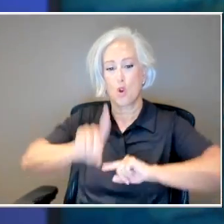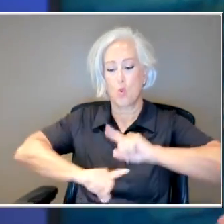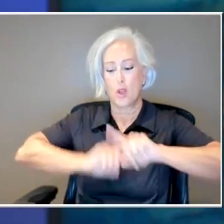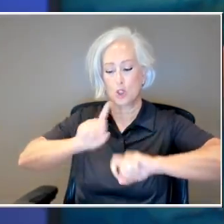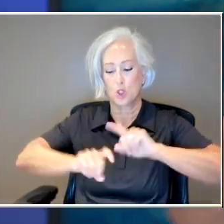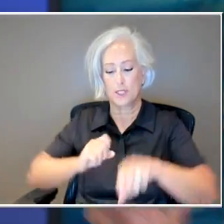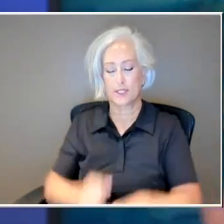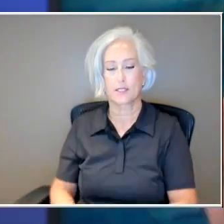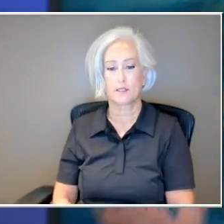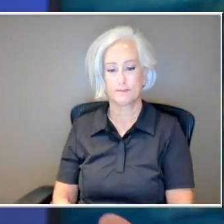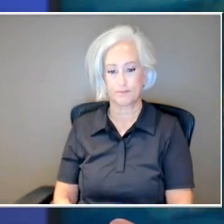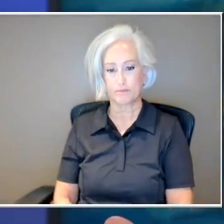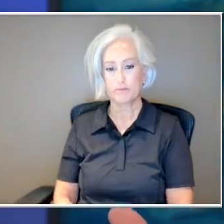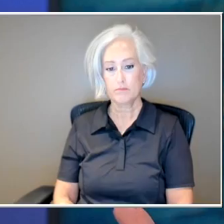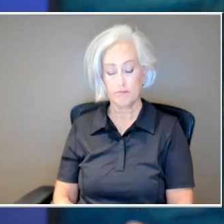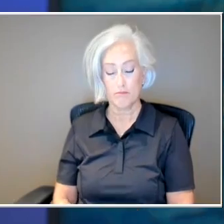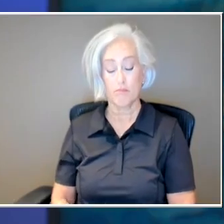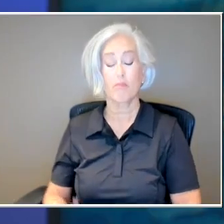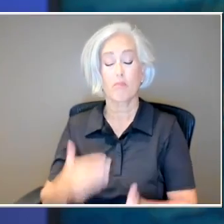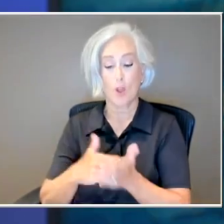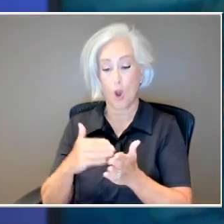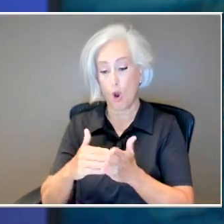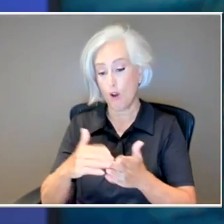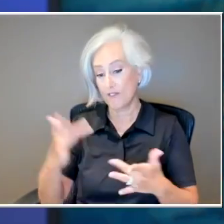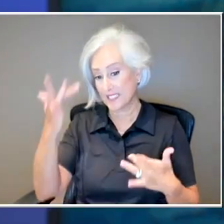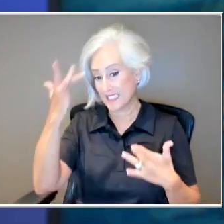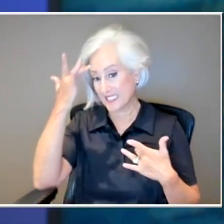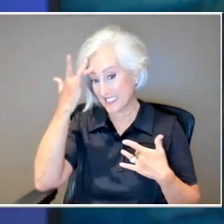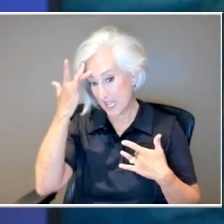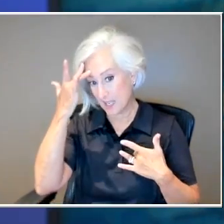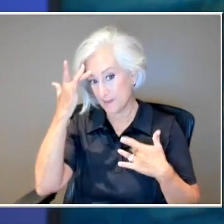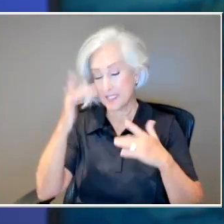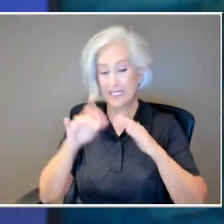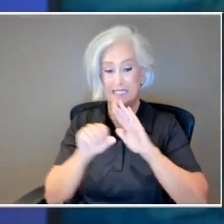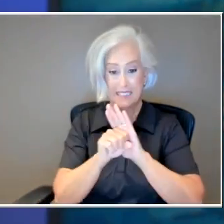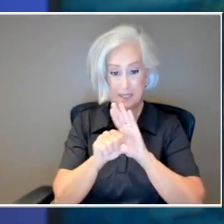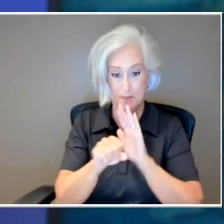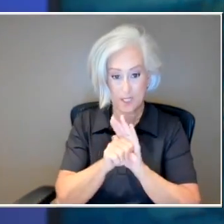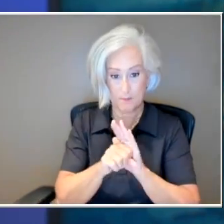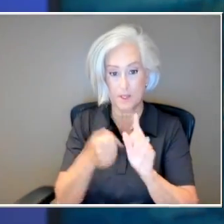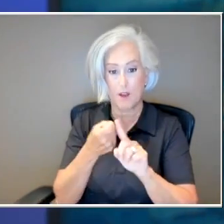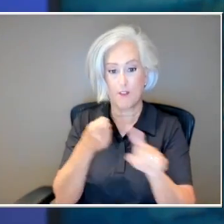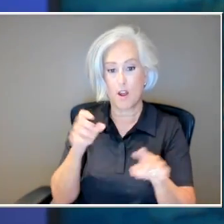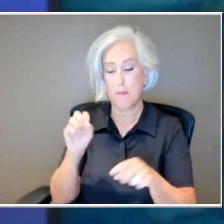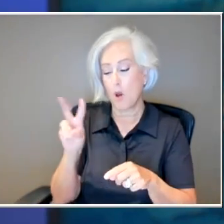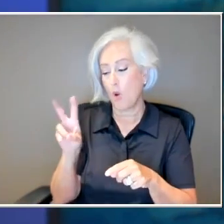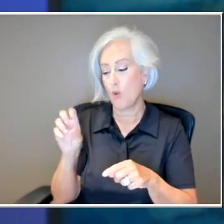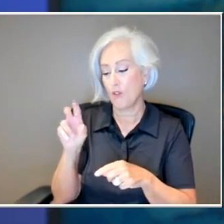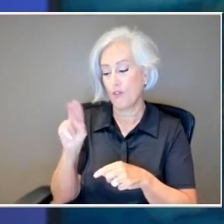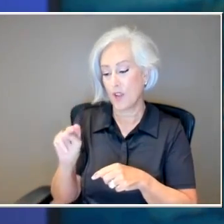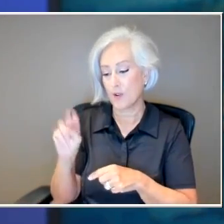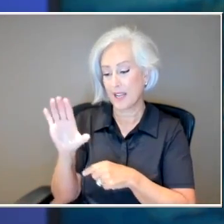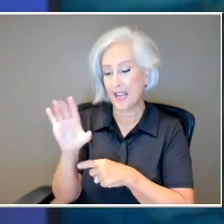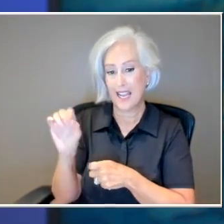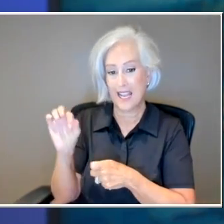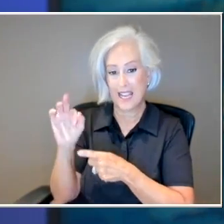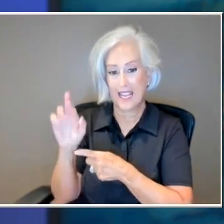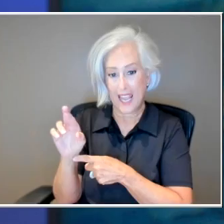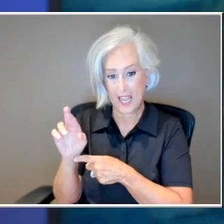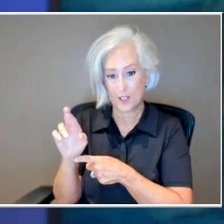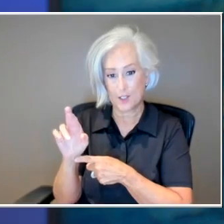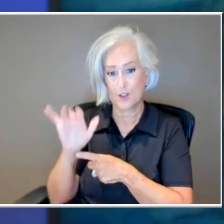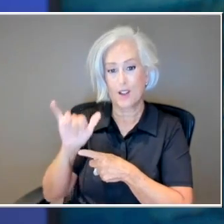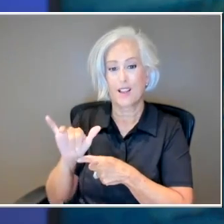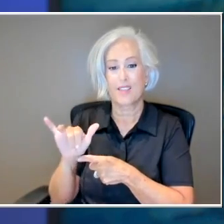the signs or symptoms of ovarian cancer can be like what we described earlier, those sort of vague